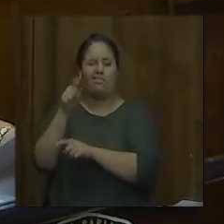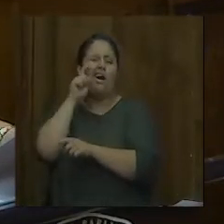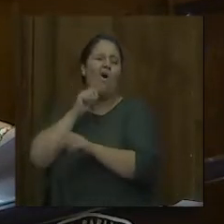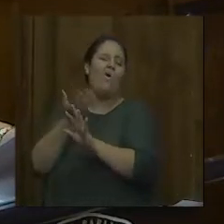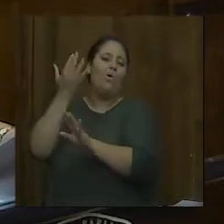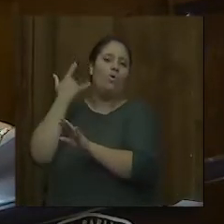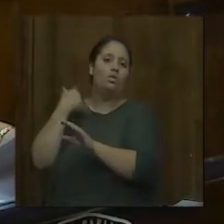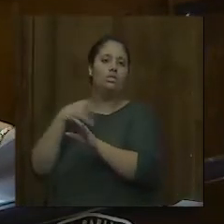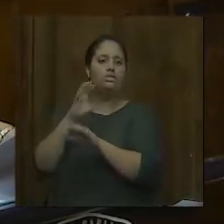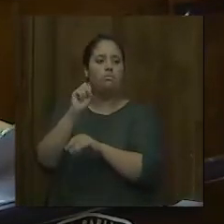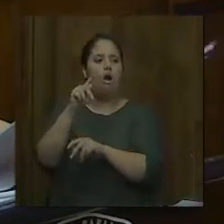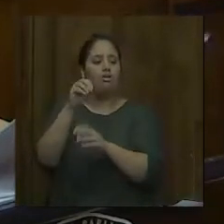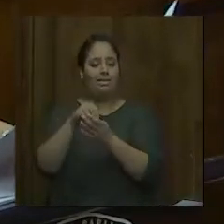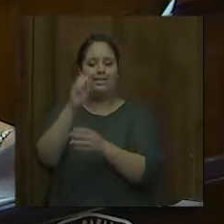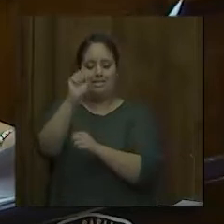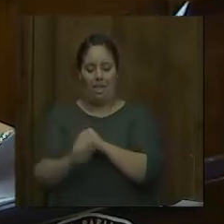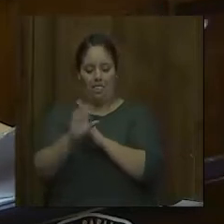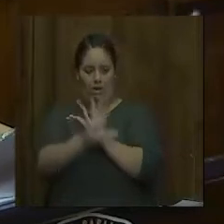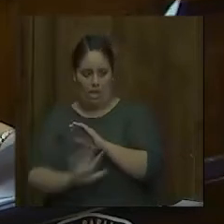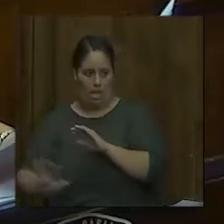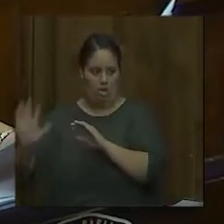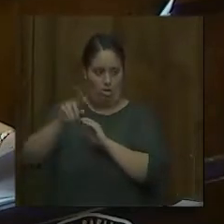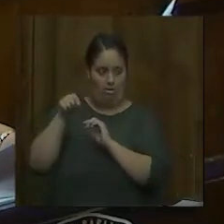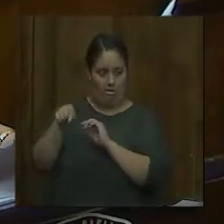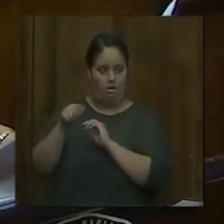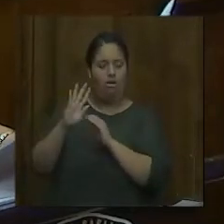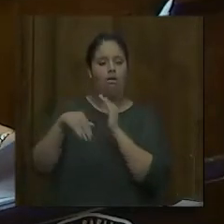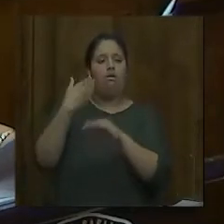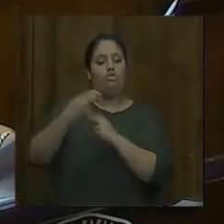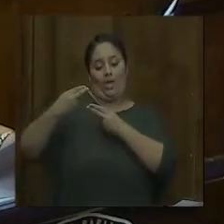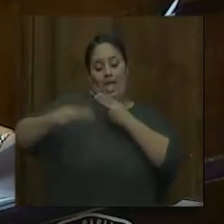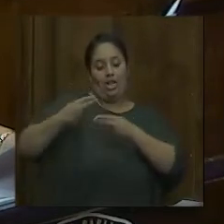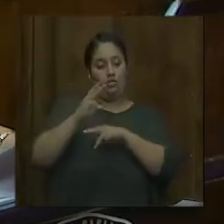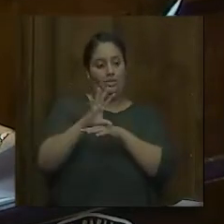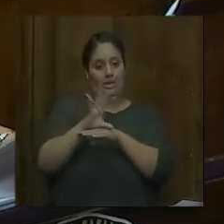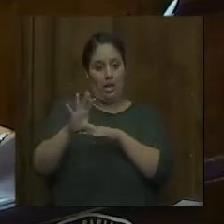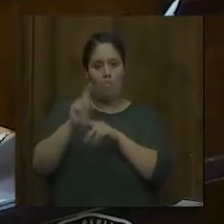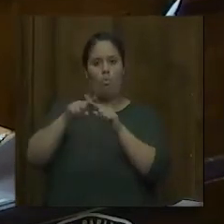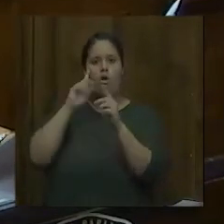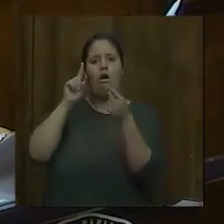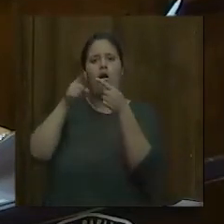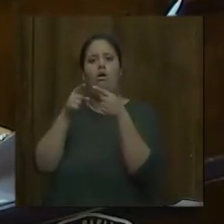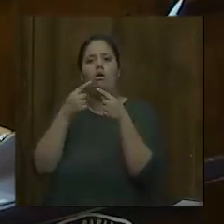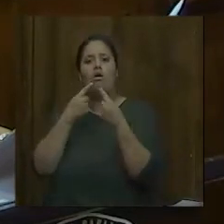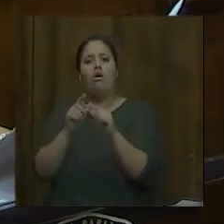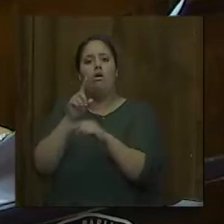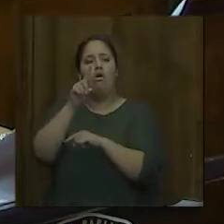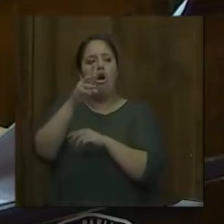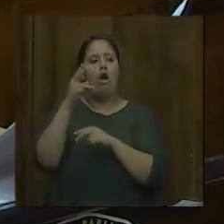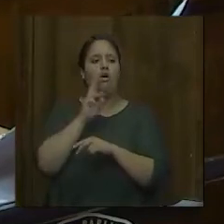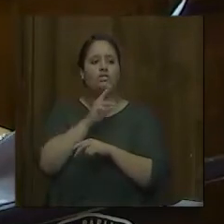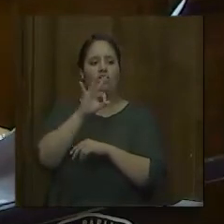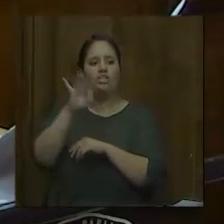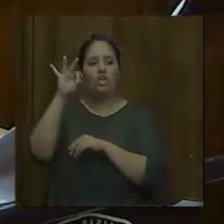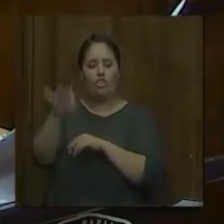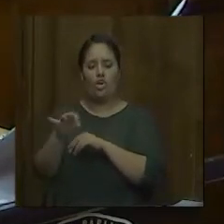mosque in the southern hemisphere. Moreover, Heritage Western Cape will proclaim Hostel 33 in